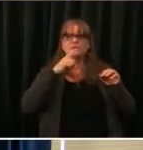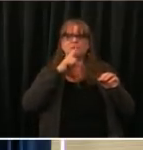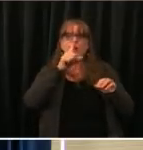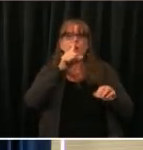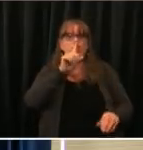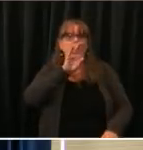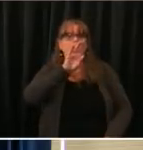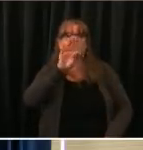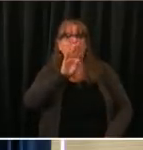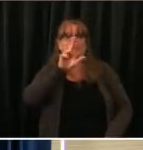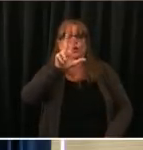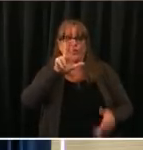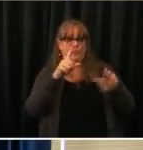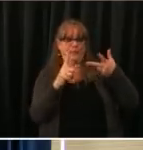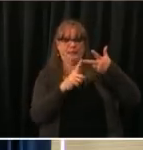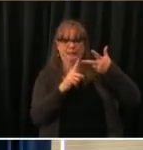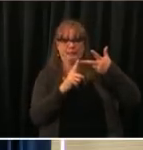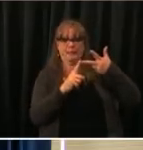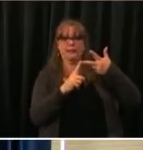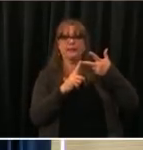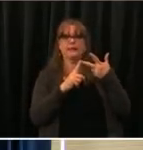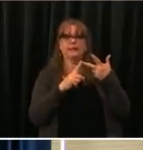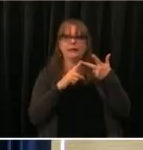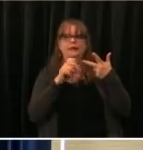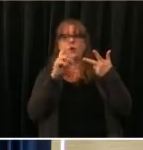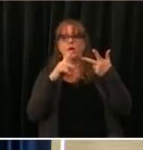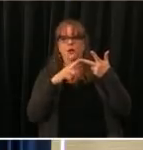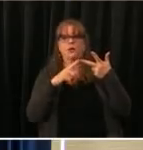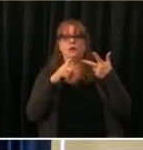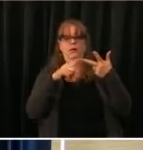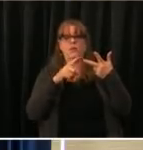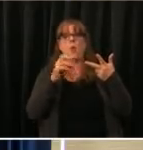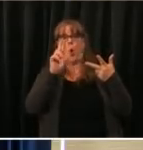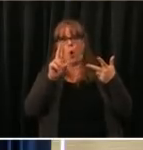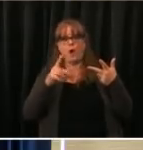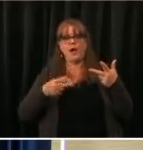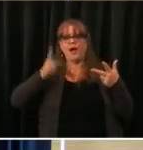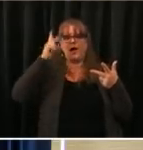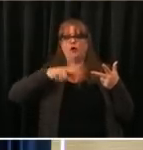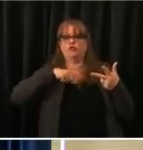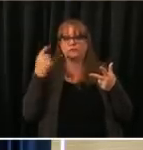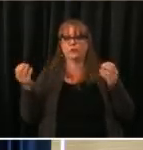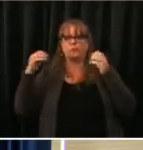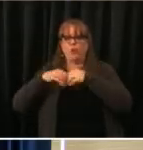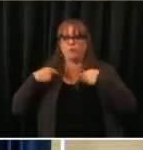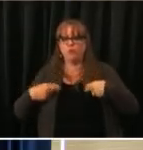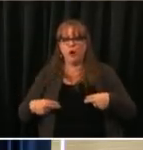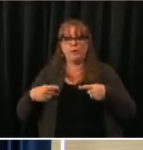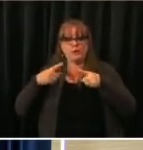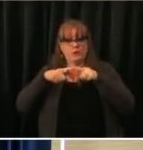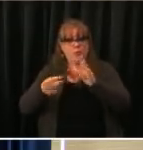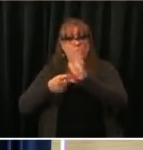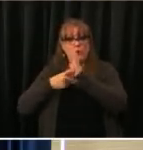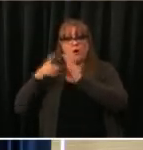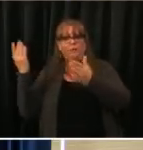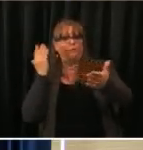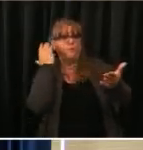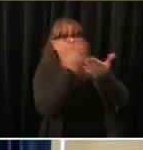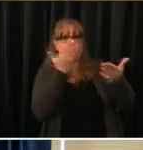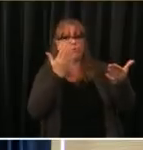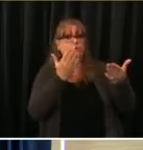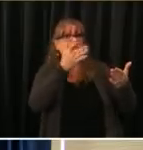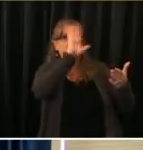comorbidities, will people have to show any kind of documentation or proof of their health conditions to be eligible for the vaccine?